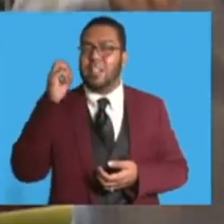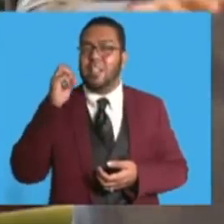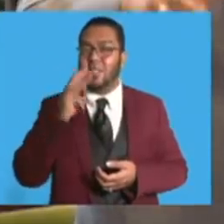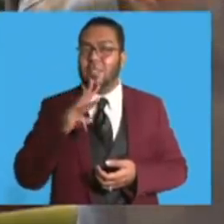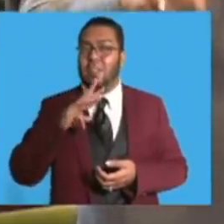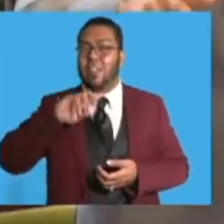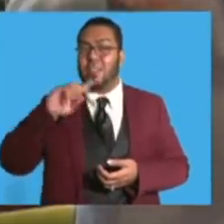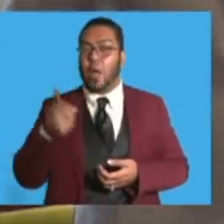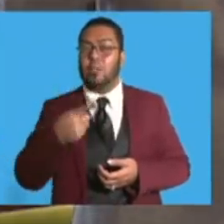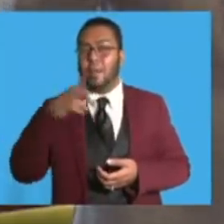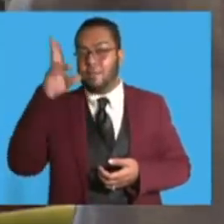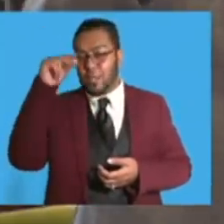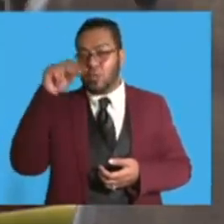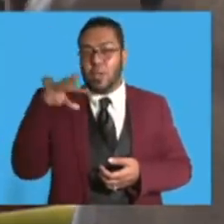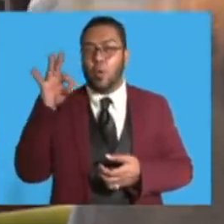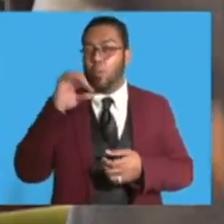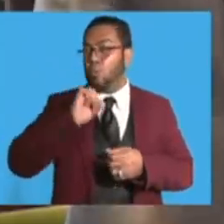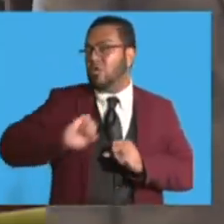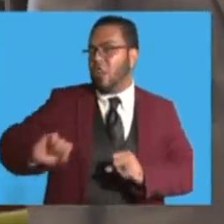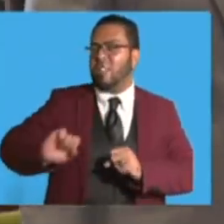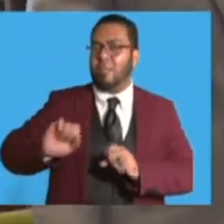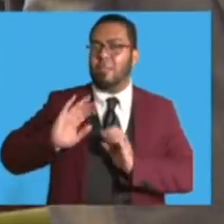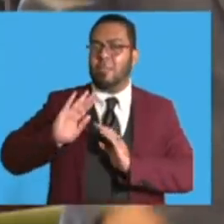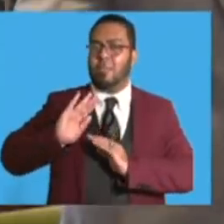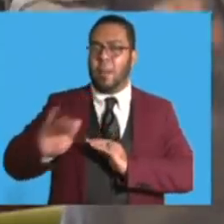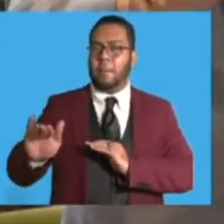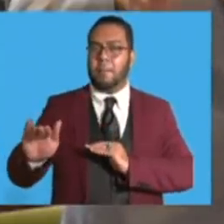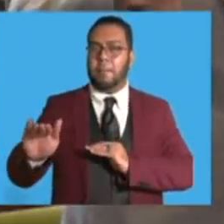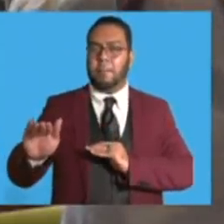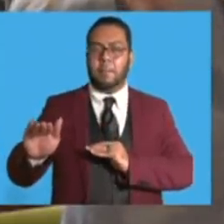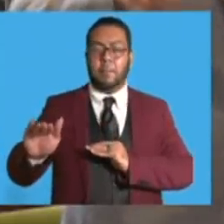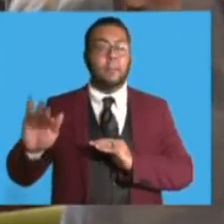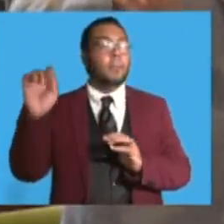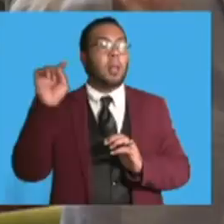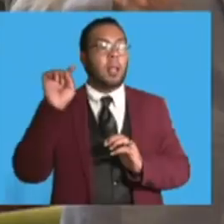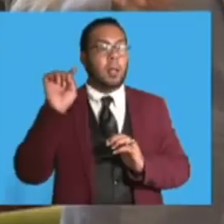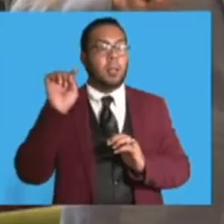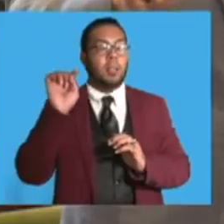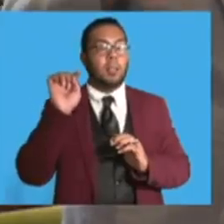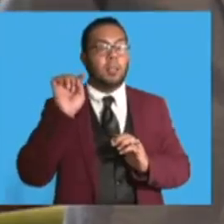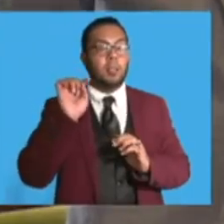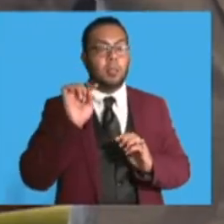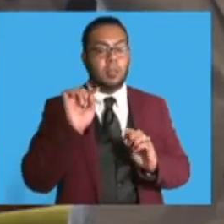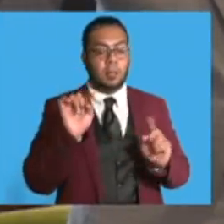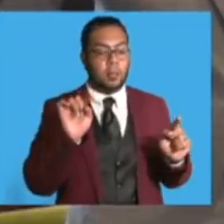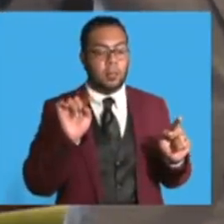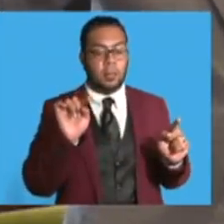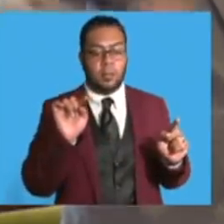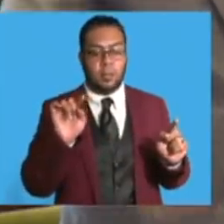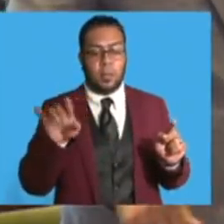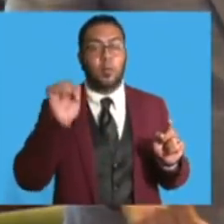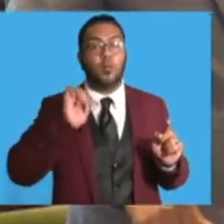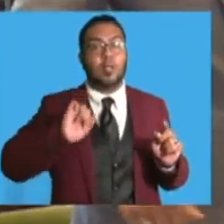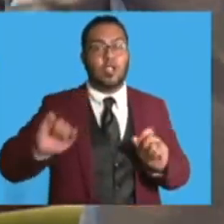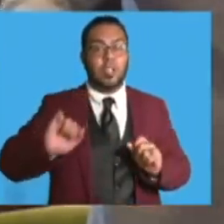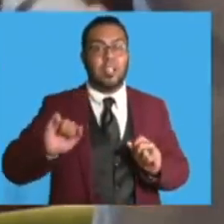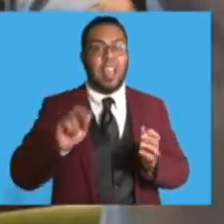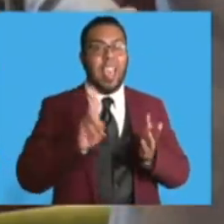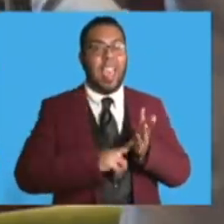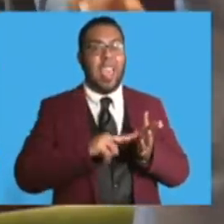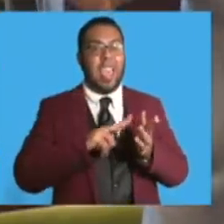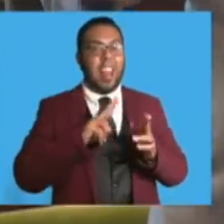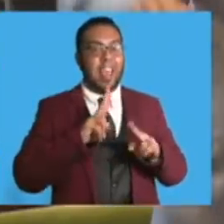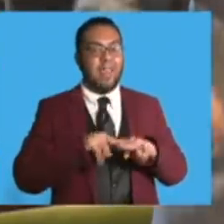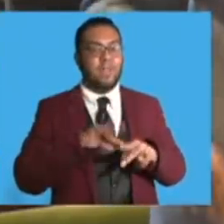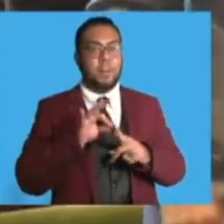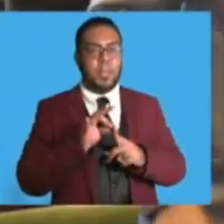273,000 Fijian voters rejected them. Approximately 420,000 voters rejected NFP and told them